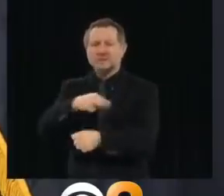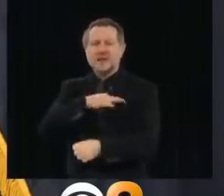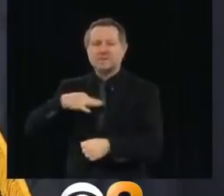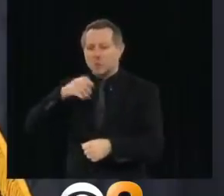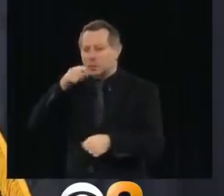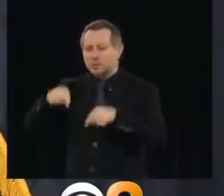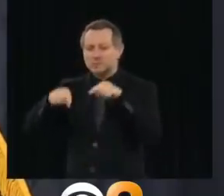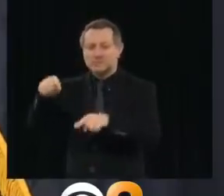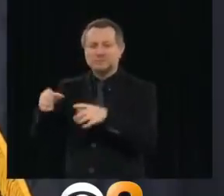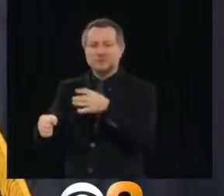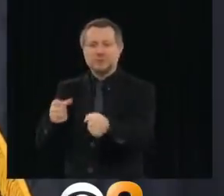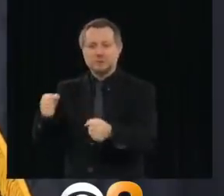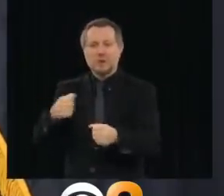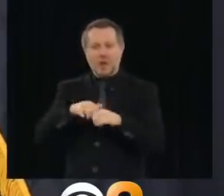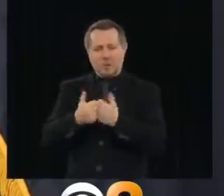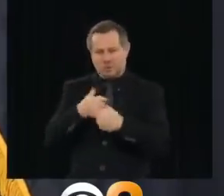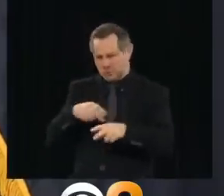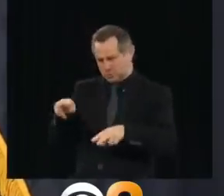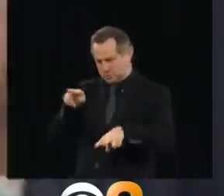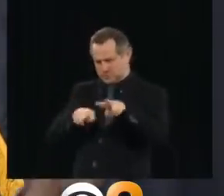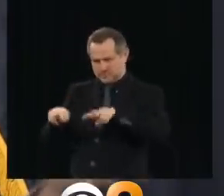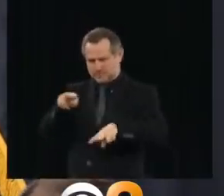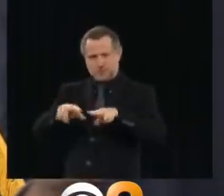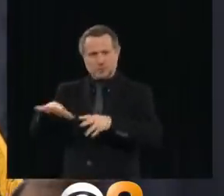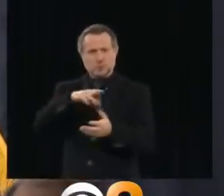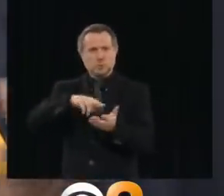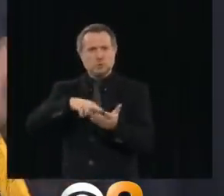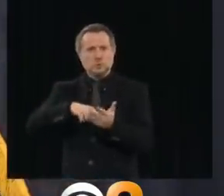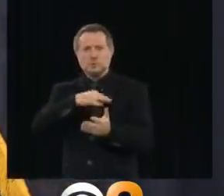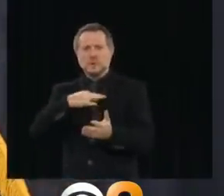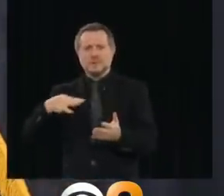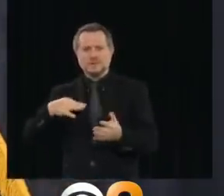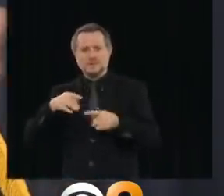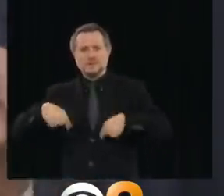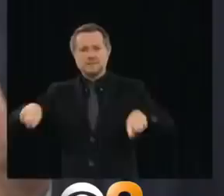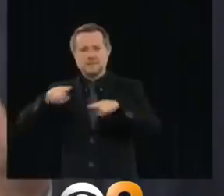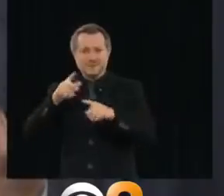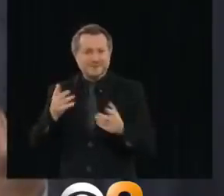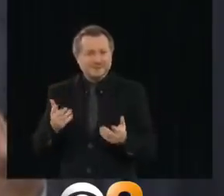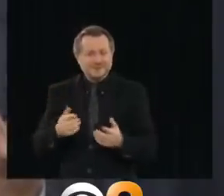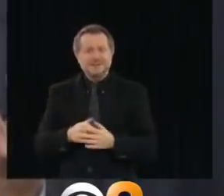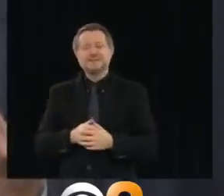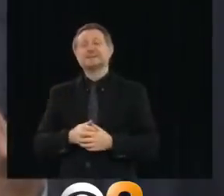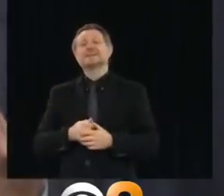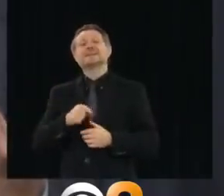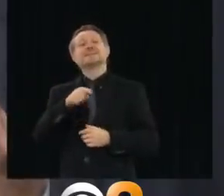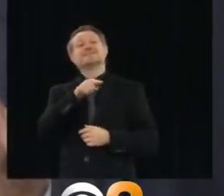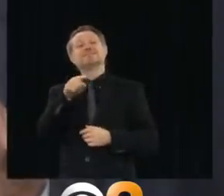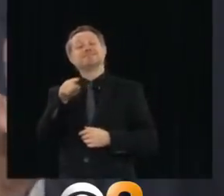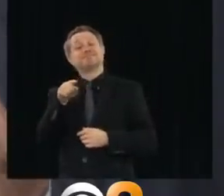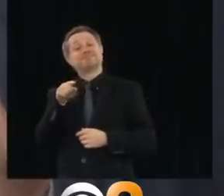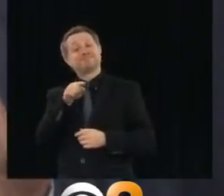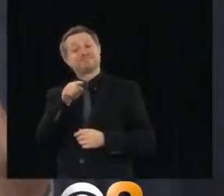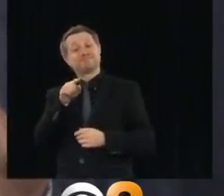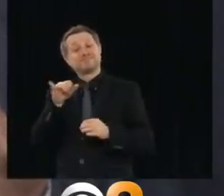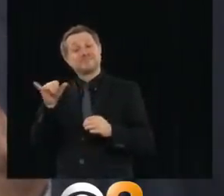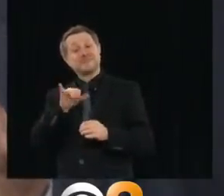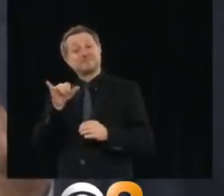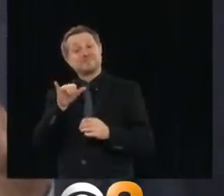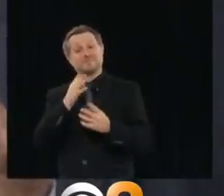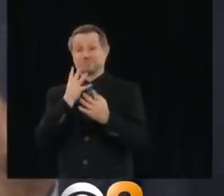it's a way of looking at the problem in the general population, right? That's the nursing home staff theory. Also, the